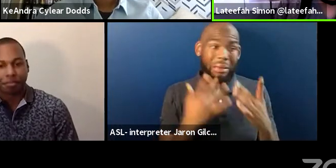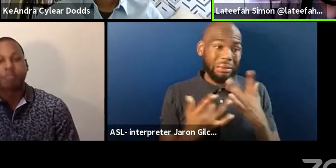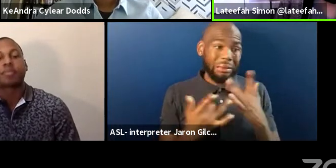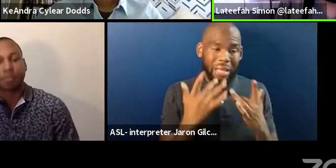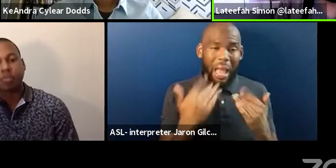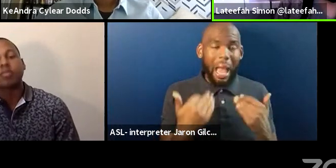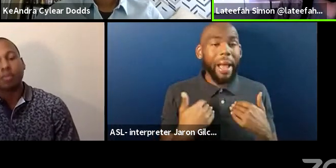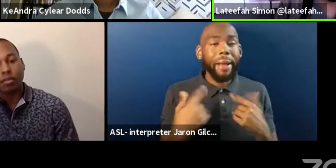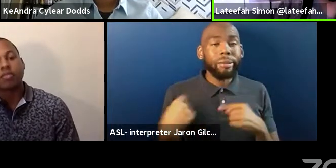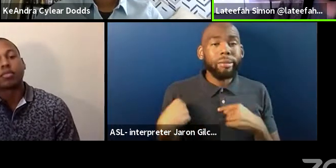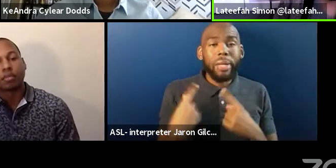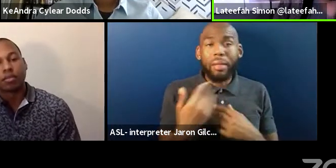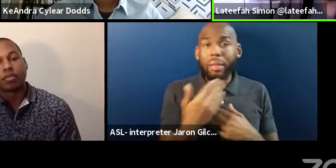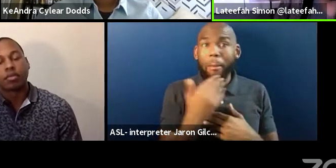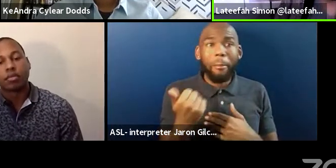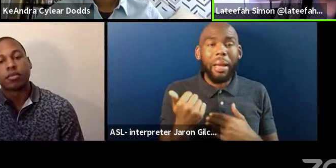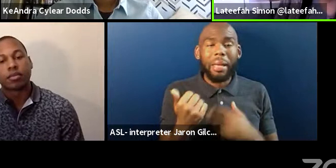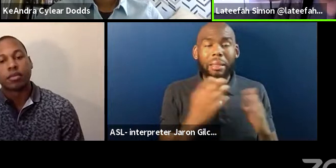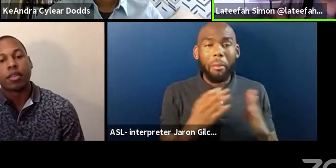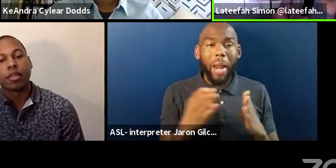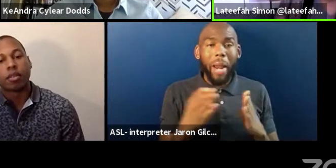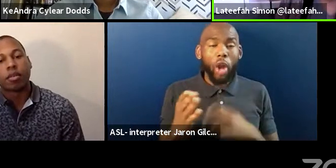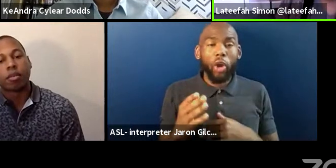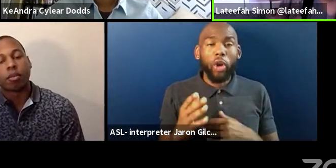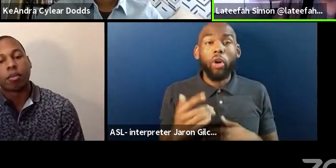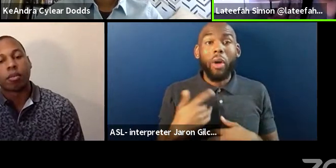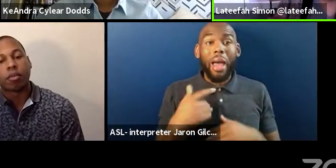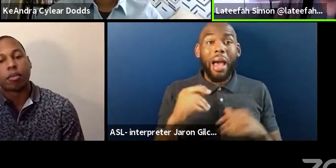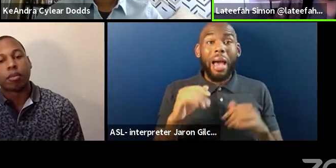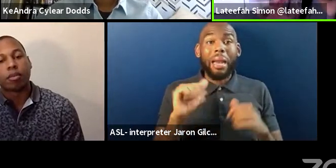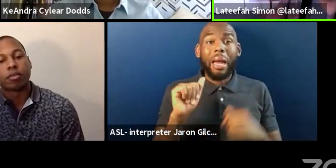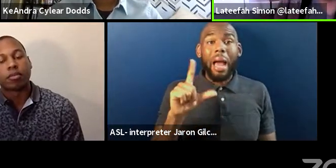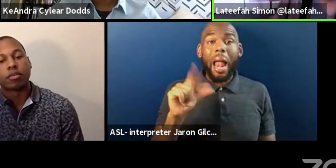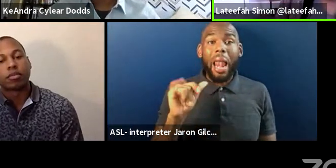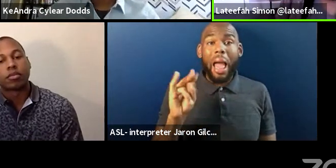lift up the Alliance for Girls. It's an amazing institution in Oakland, led